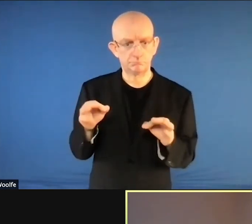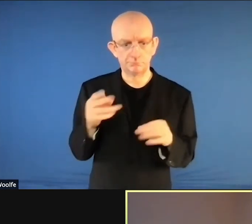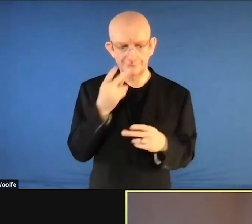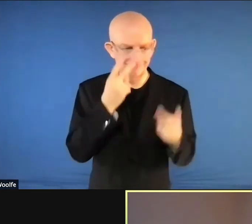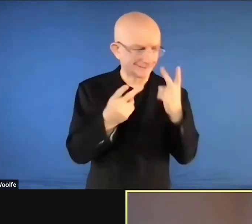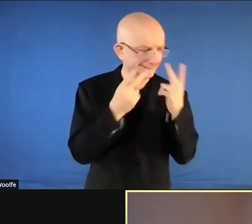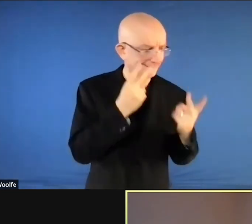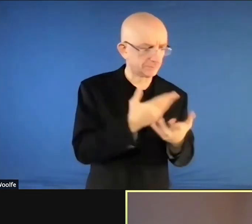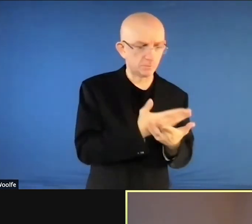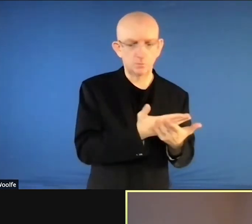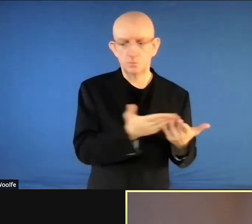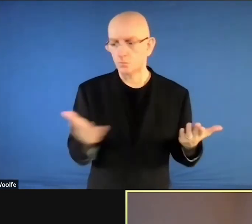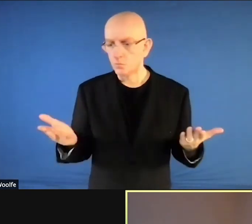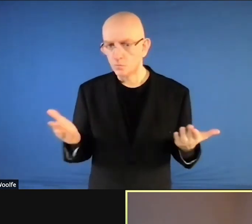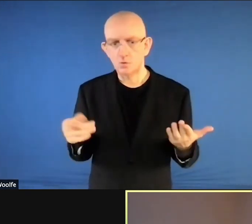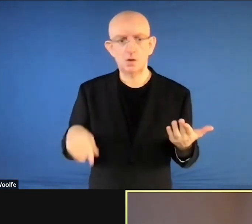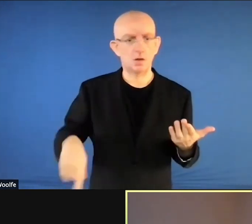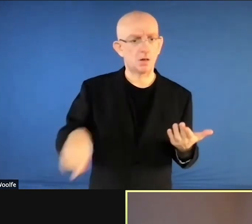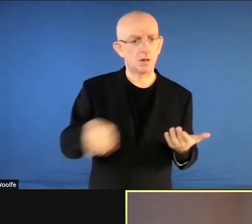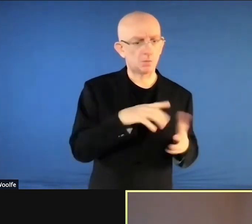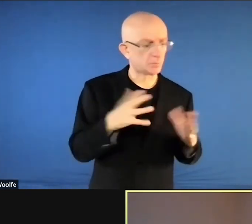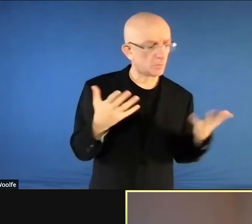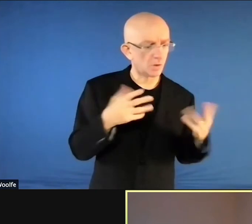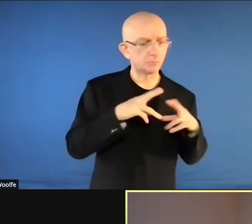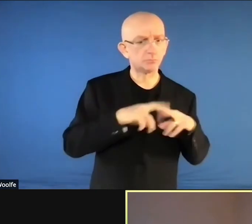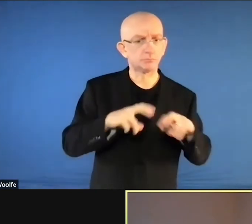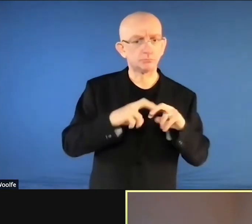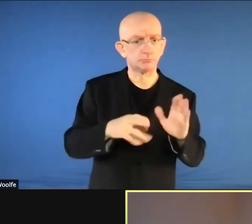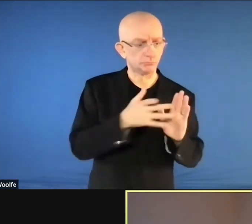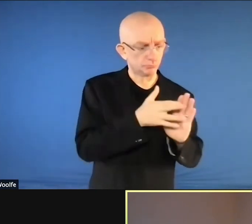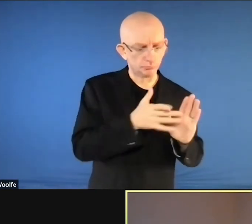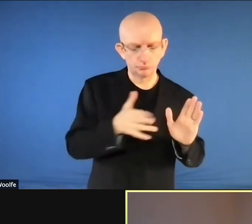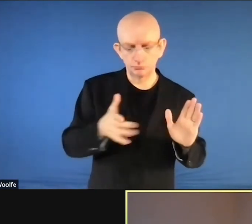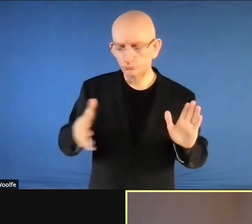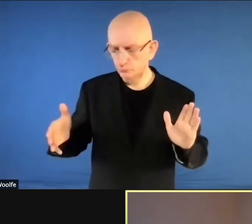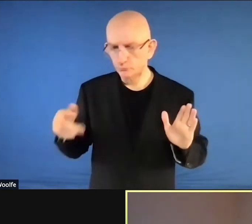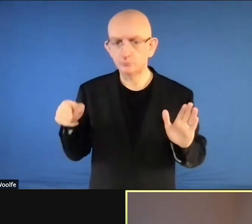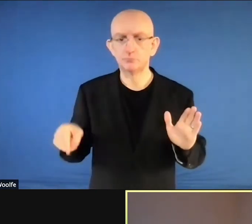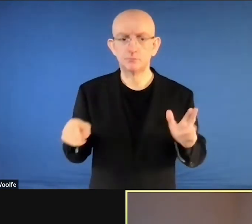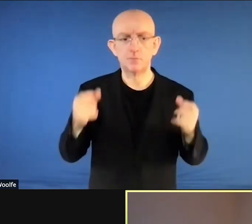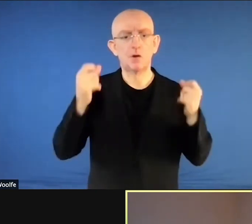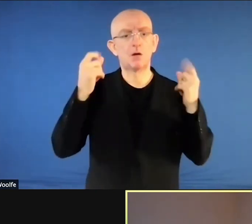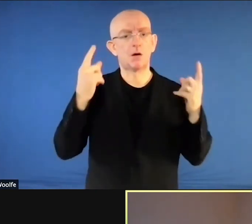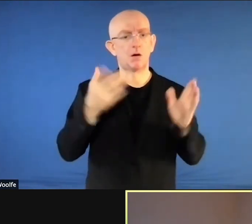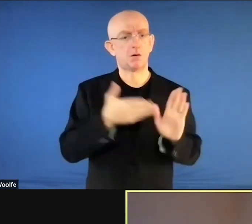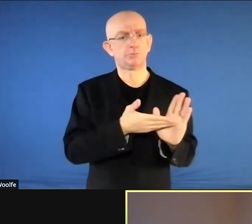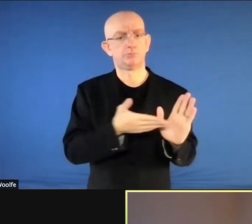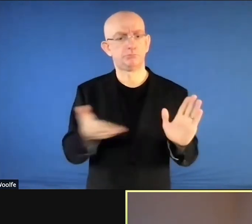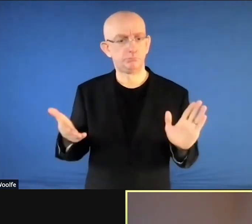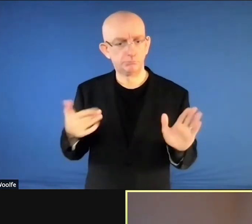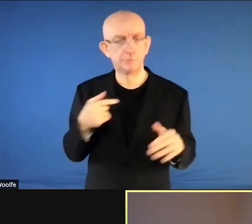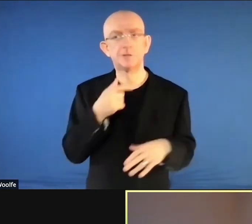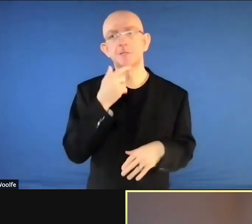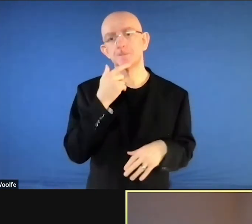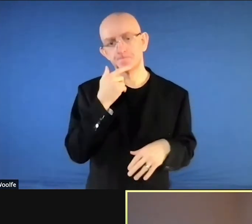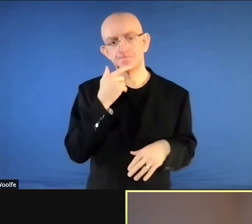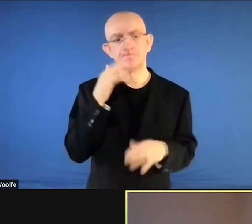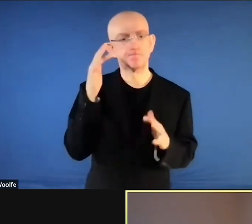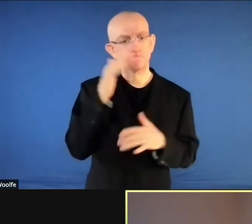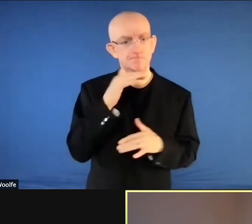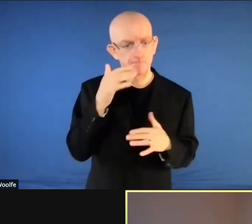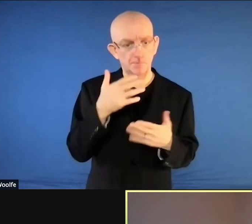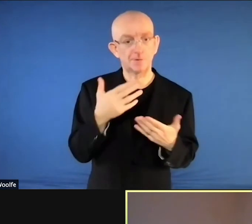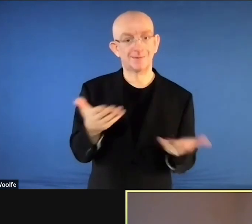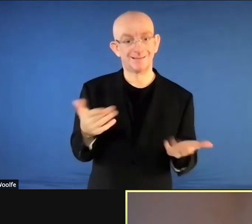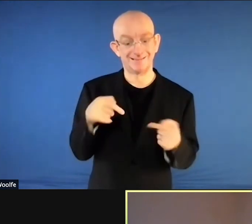study, and again with all of the elements that the research is aiming at,